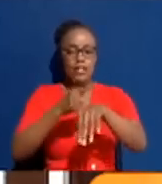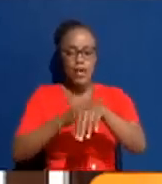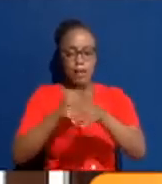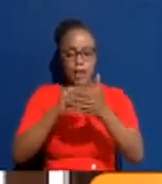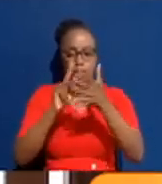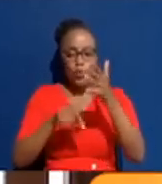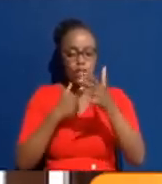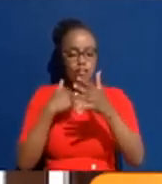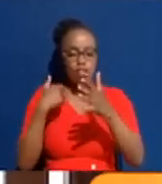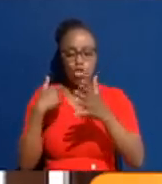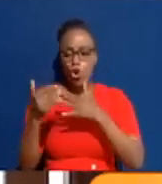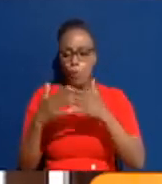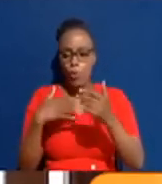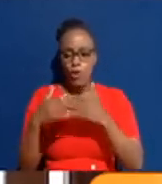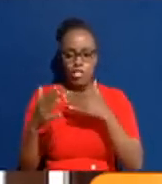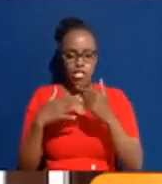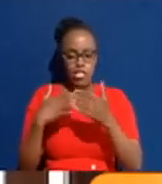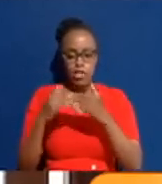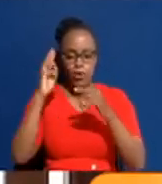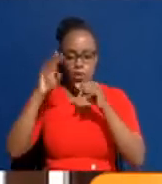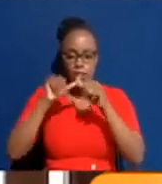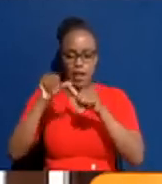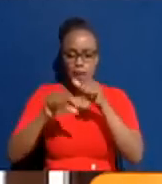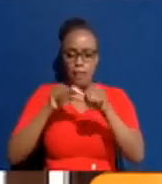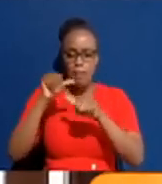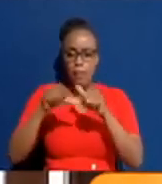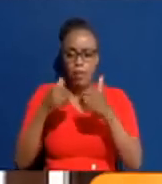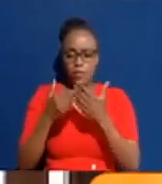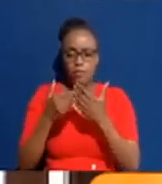therefore, there will be nobody worrying about Kenyan nation. And that's my problem. Yeah.